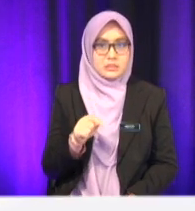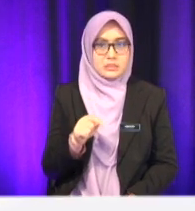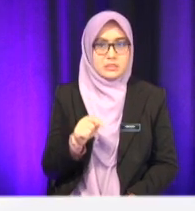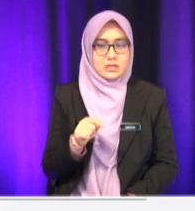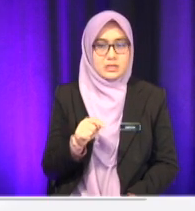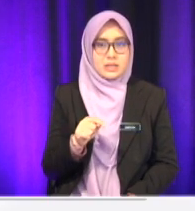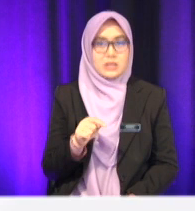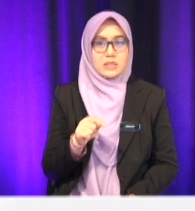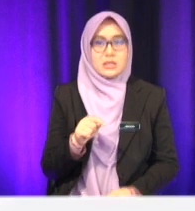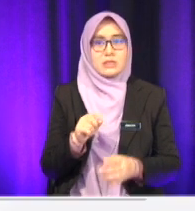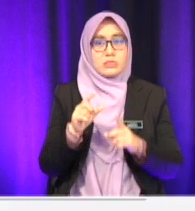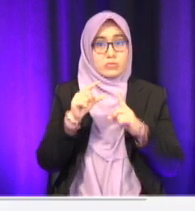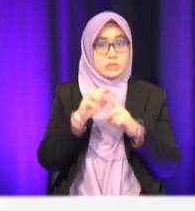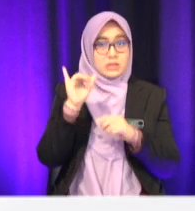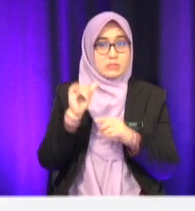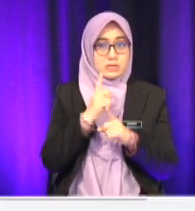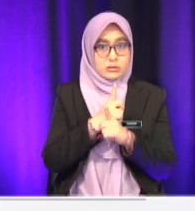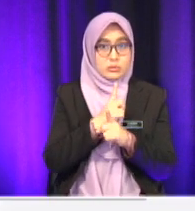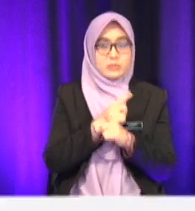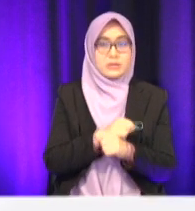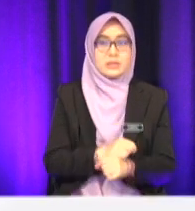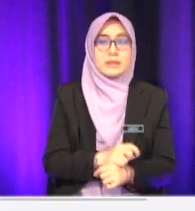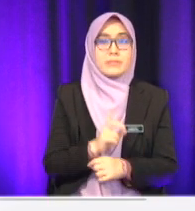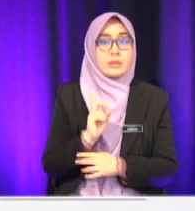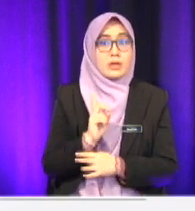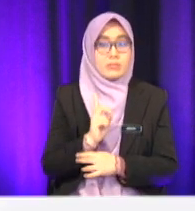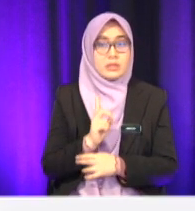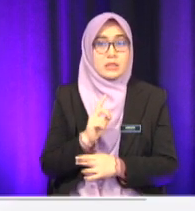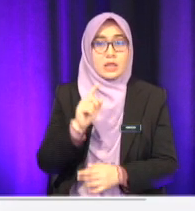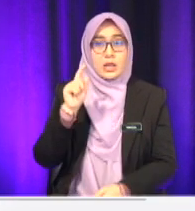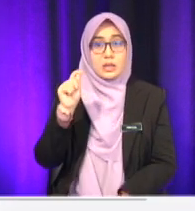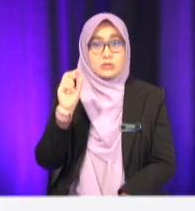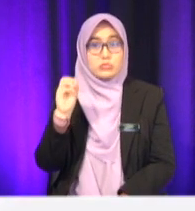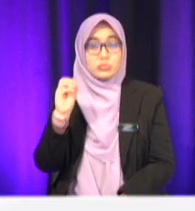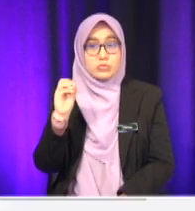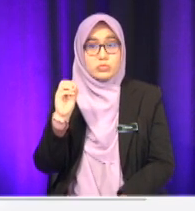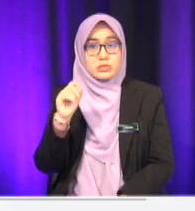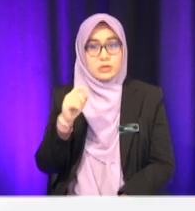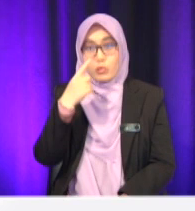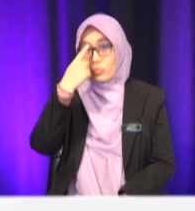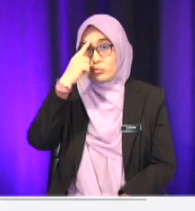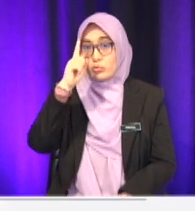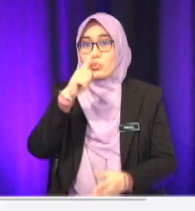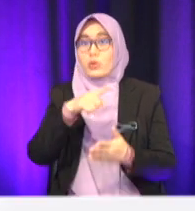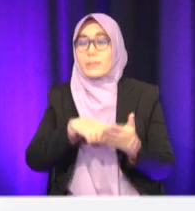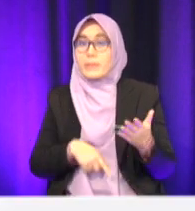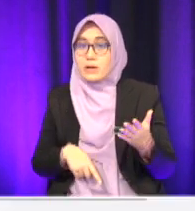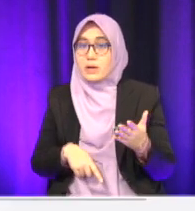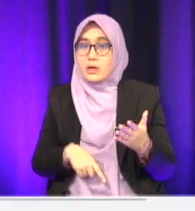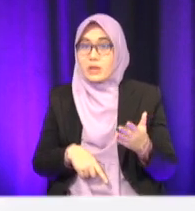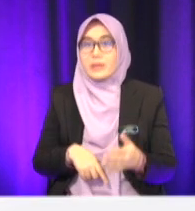So to, what is the most suitable word? To teach? Oh, to